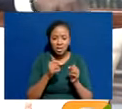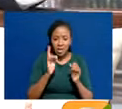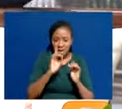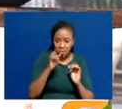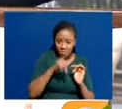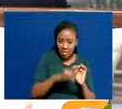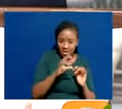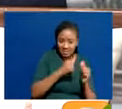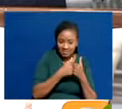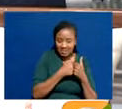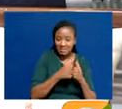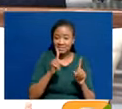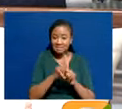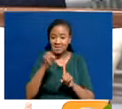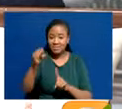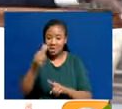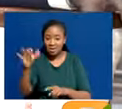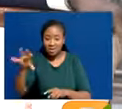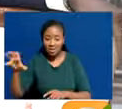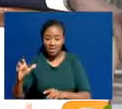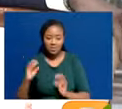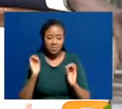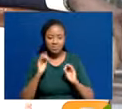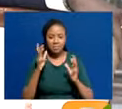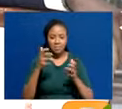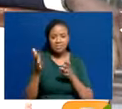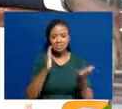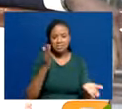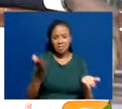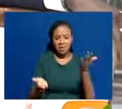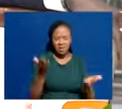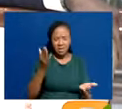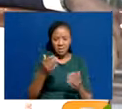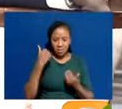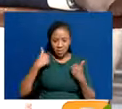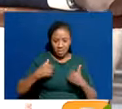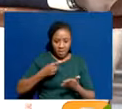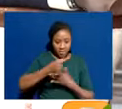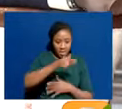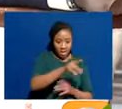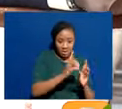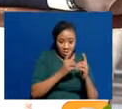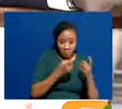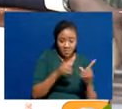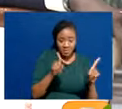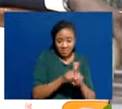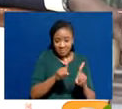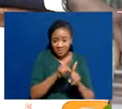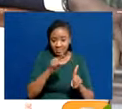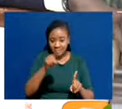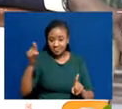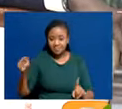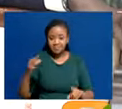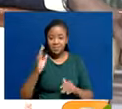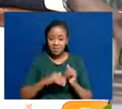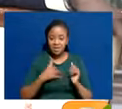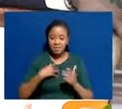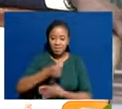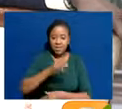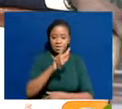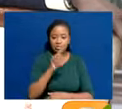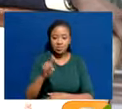not like any other county. Yeah? So I shouldn't have to pay my department the same as any other county. Instead of paying 21 billion,